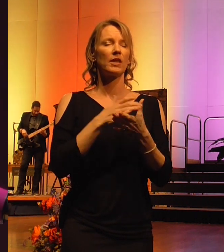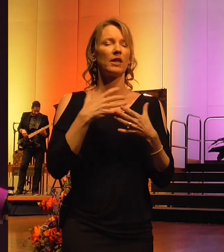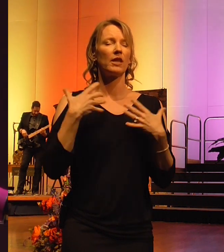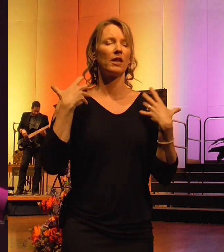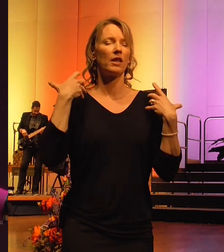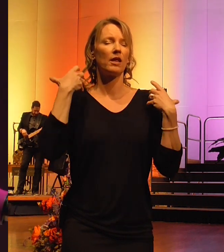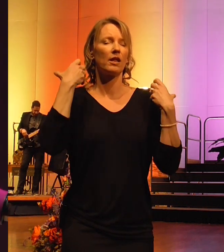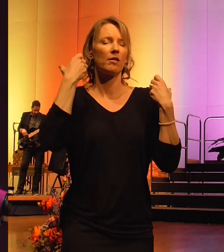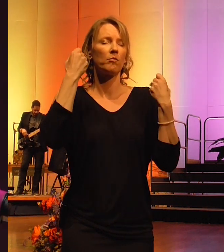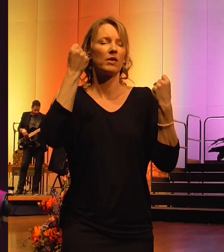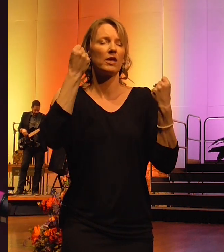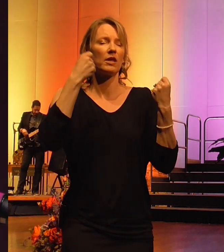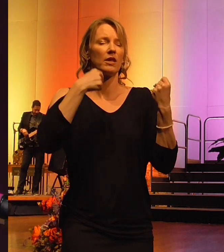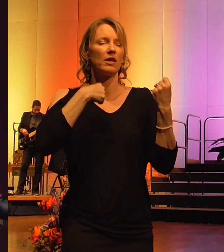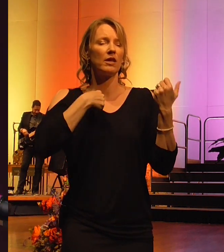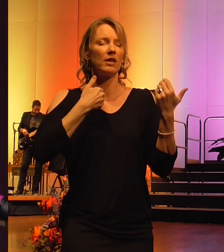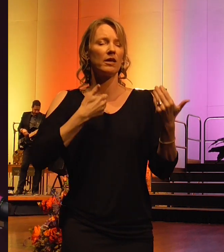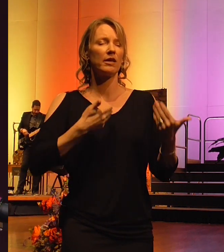heal